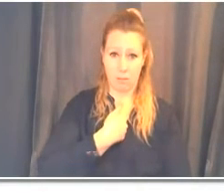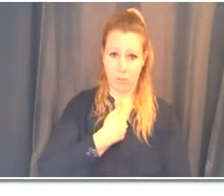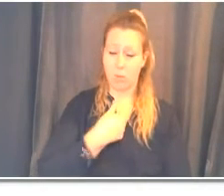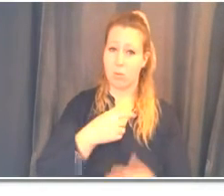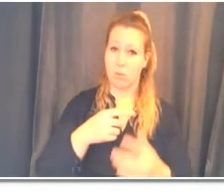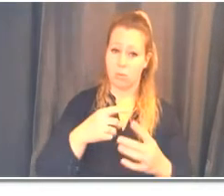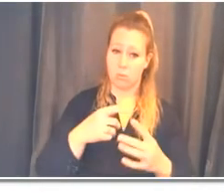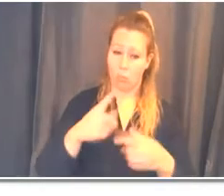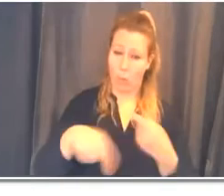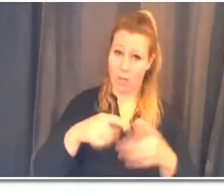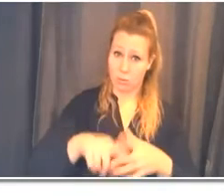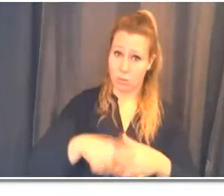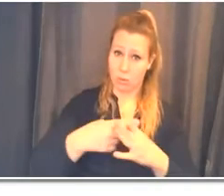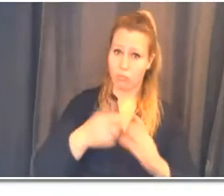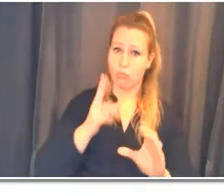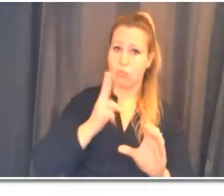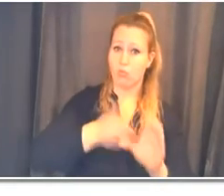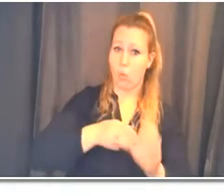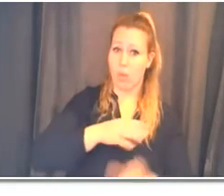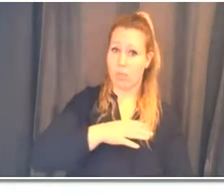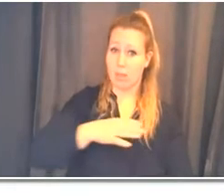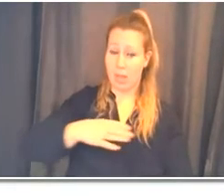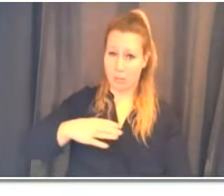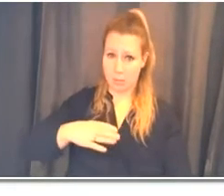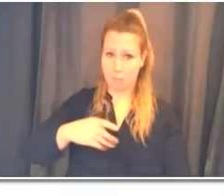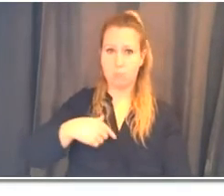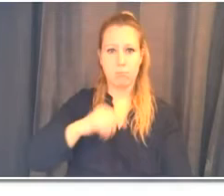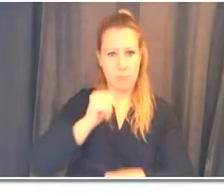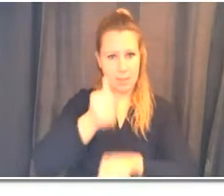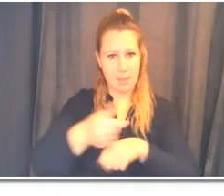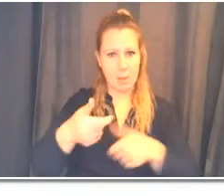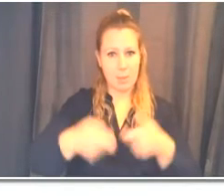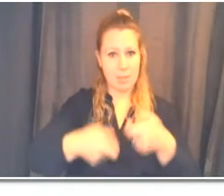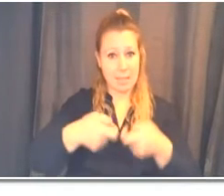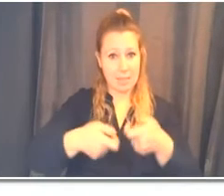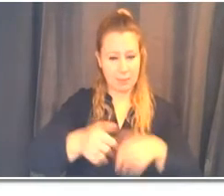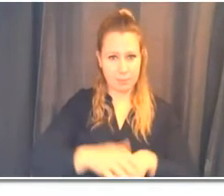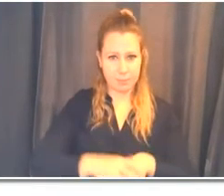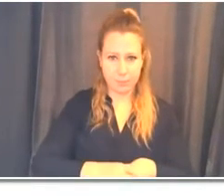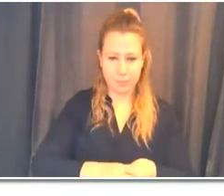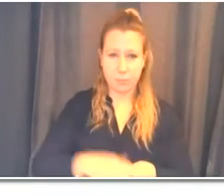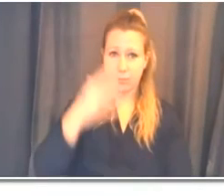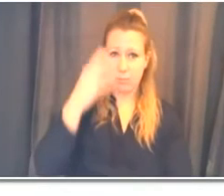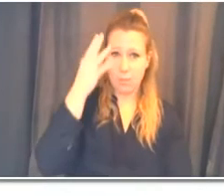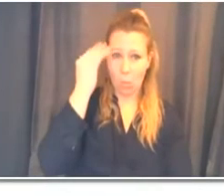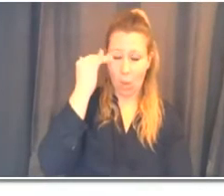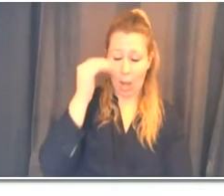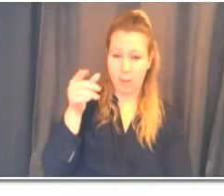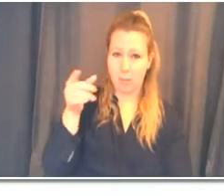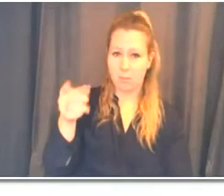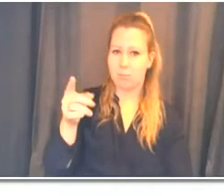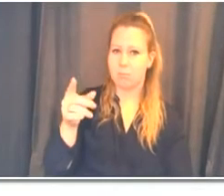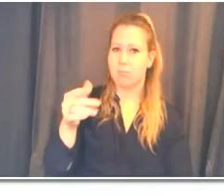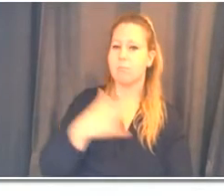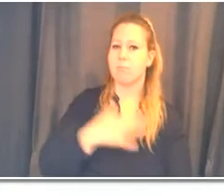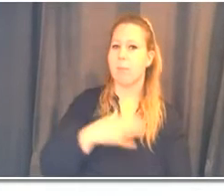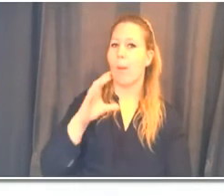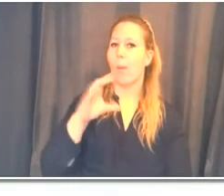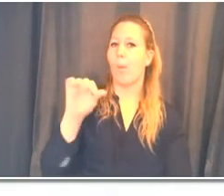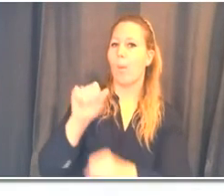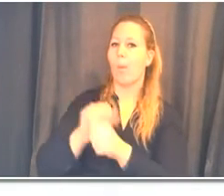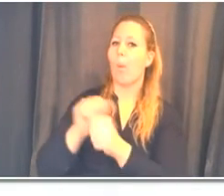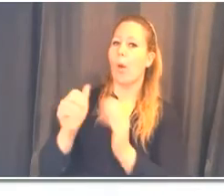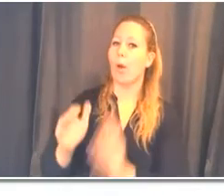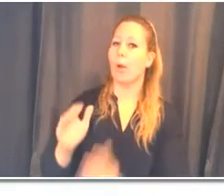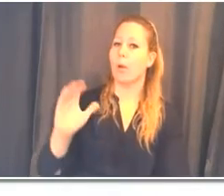911 one centers and um folks are already on computers uh there's already a way of Distributing